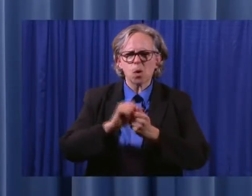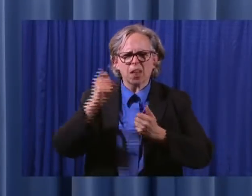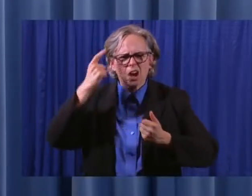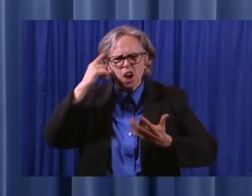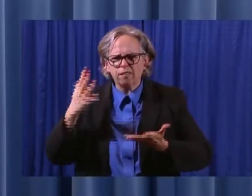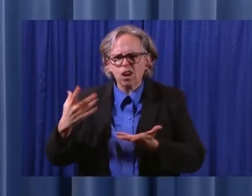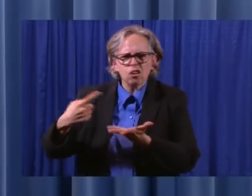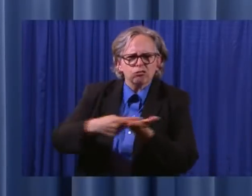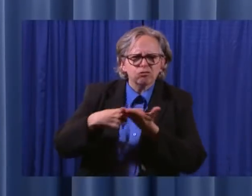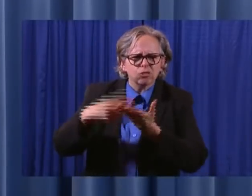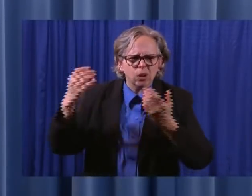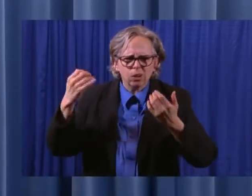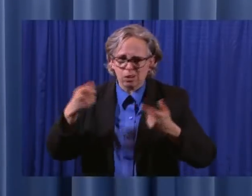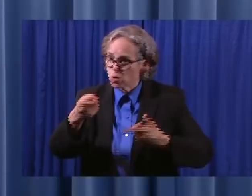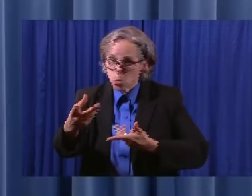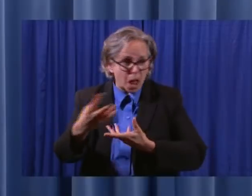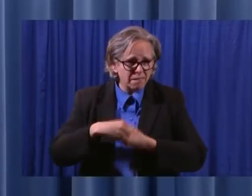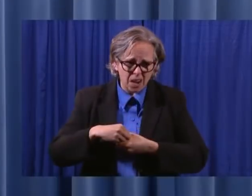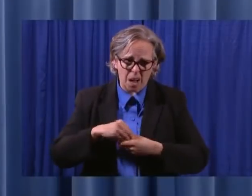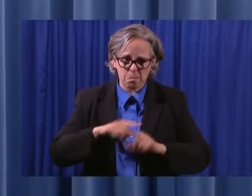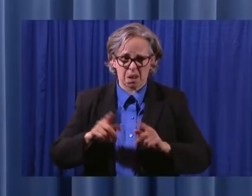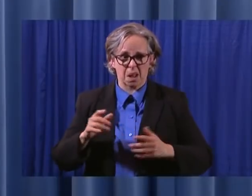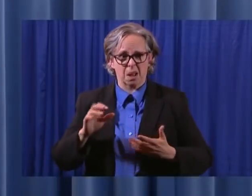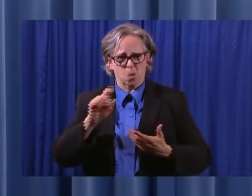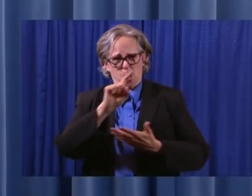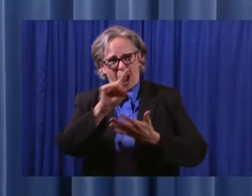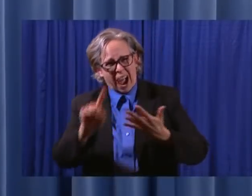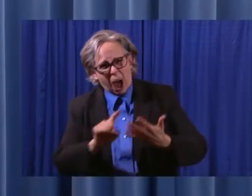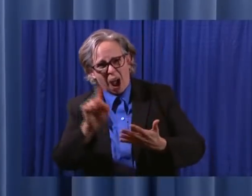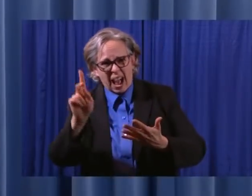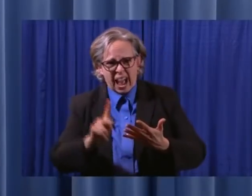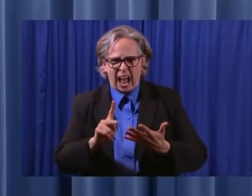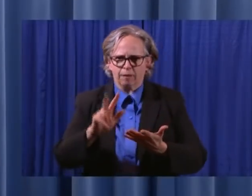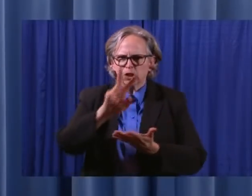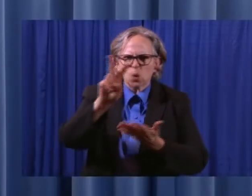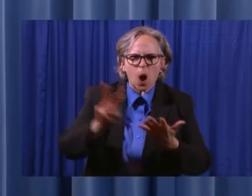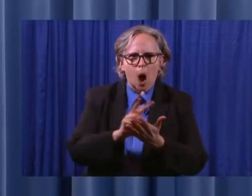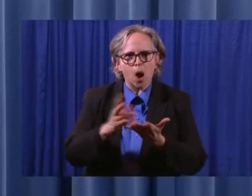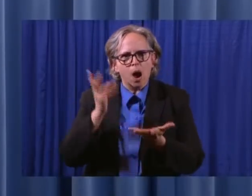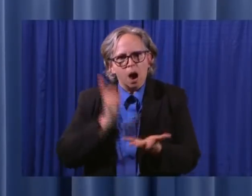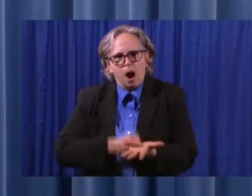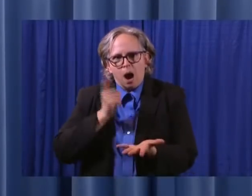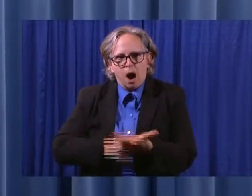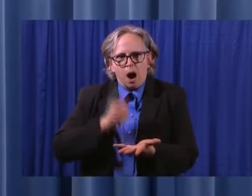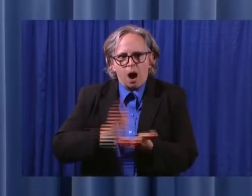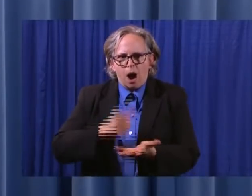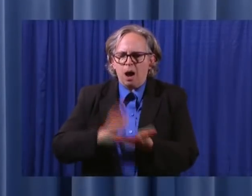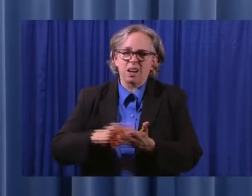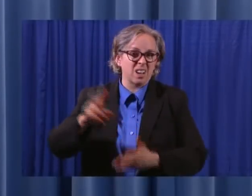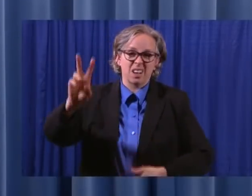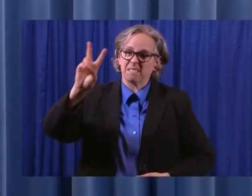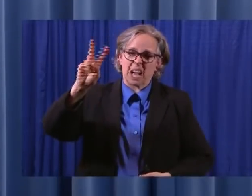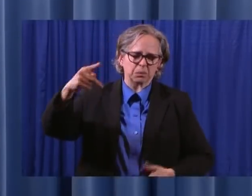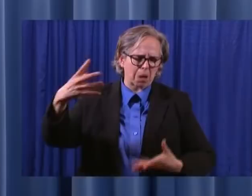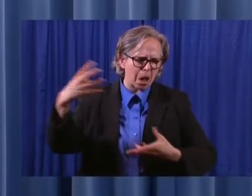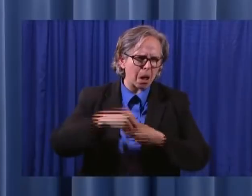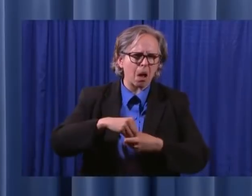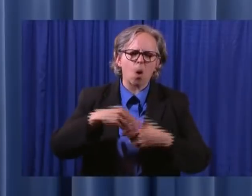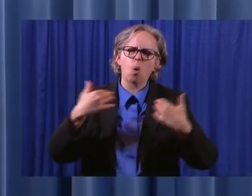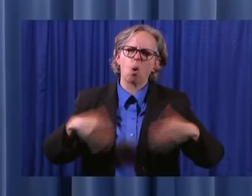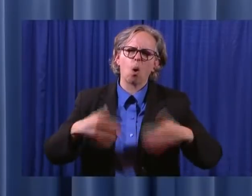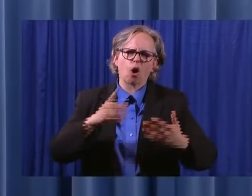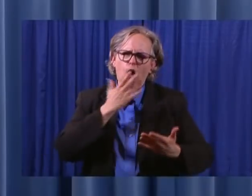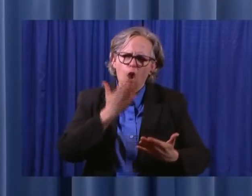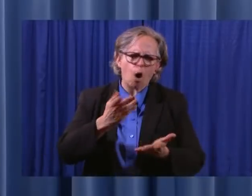hear the calls, but they're an hour and a half, 2 hours. He does an absolutely phenomenal job. Look, Fran and I went